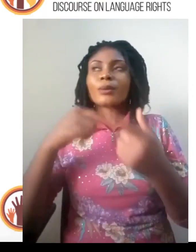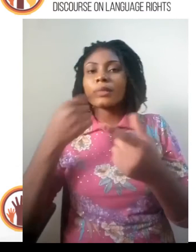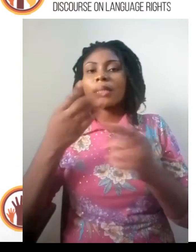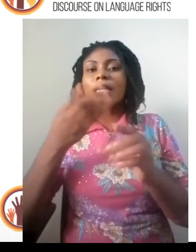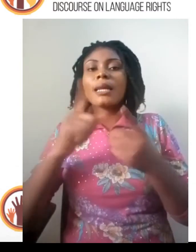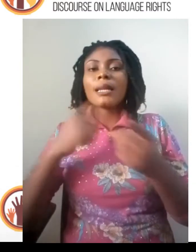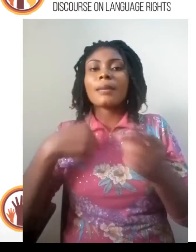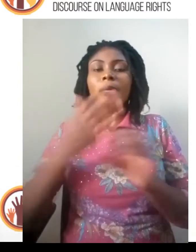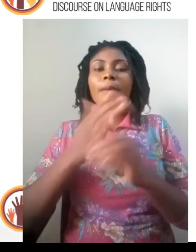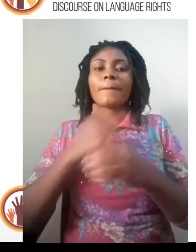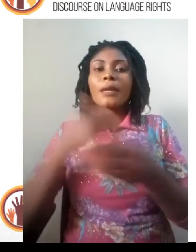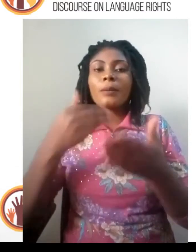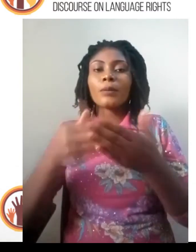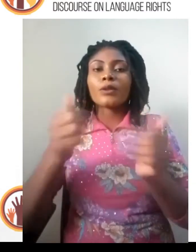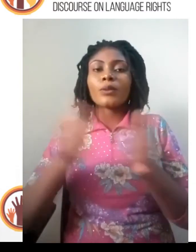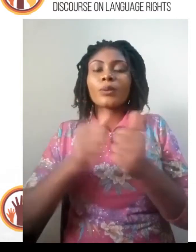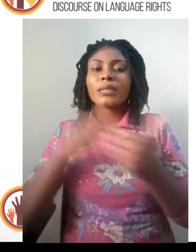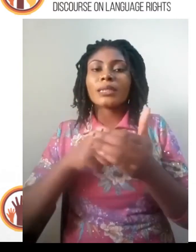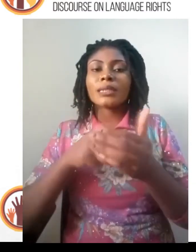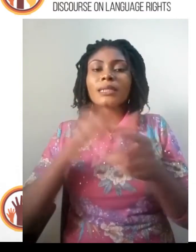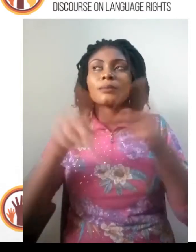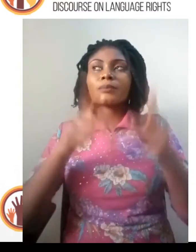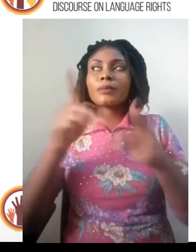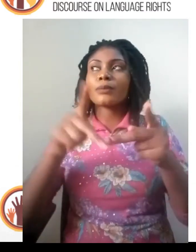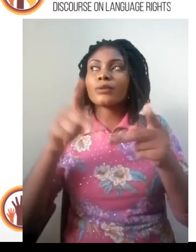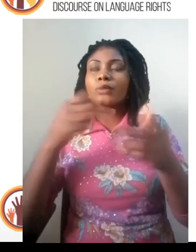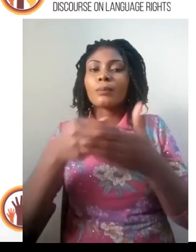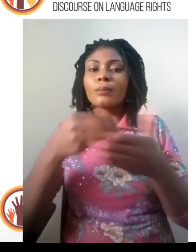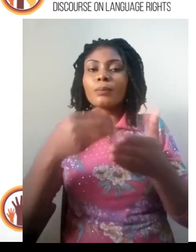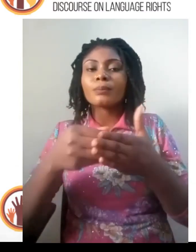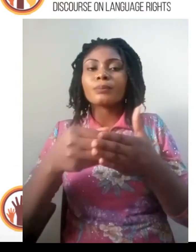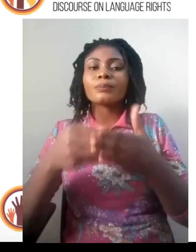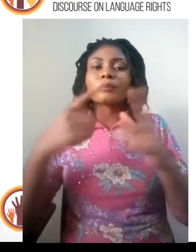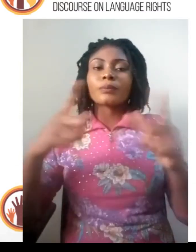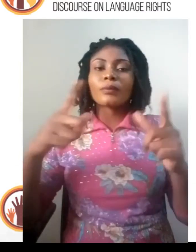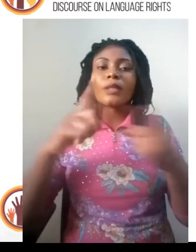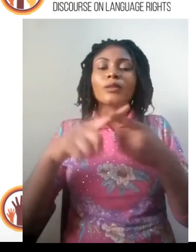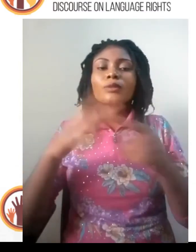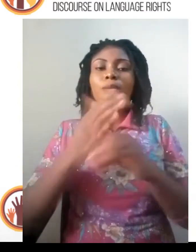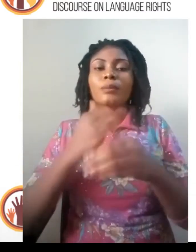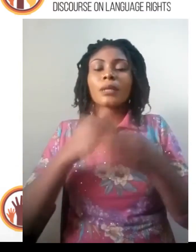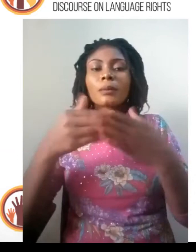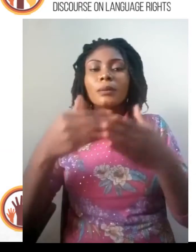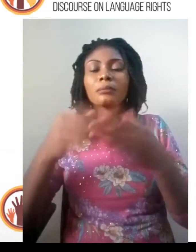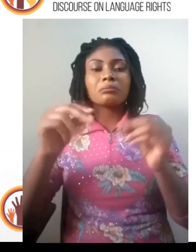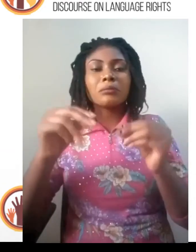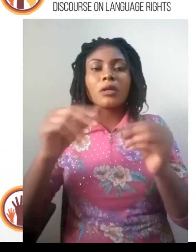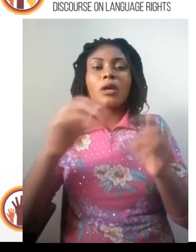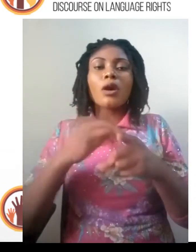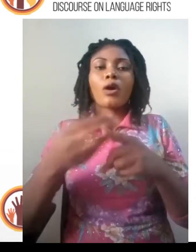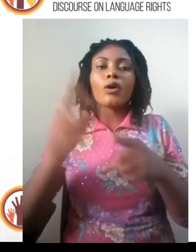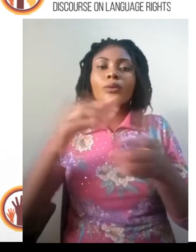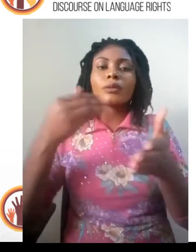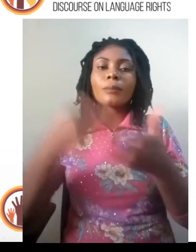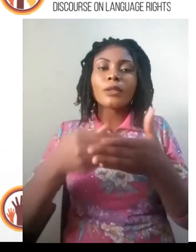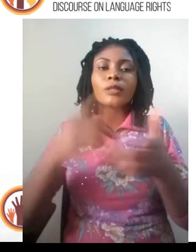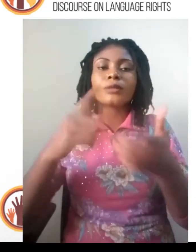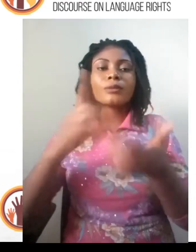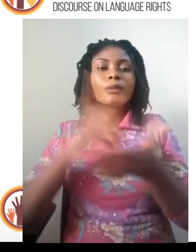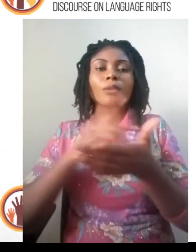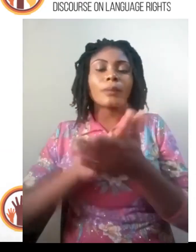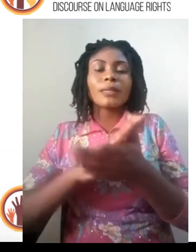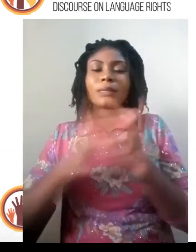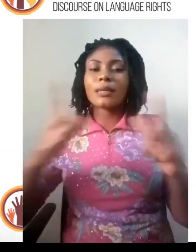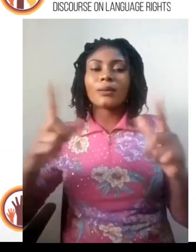and usurp these people by wanting to document their language. No. One, fieldwork